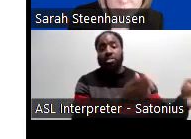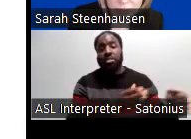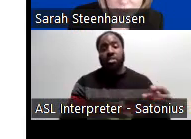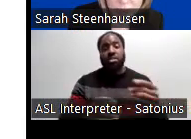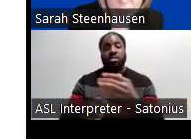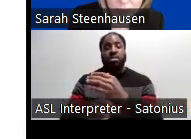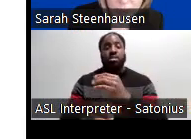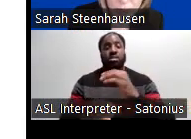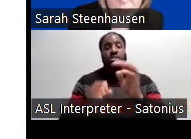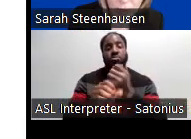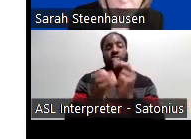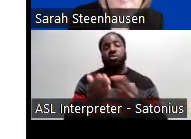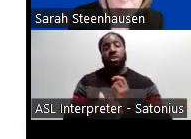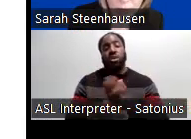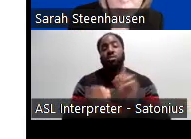6+ million